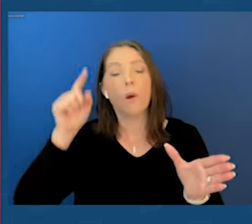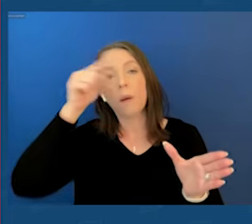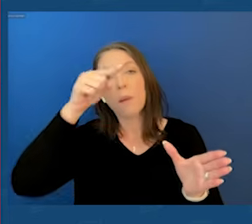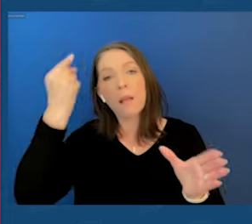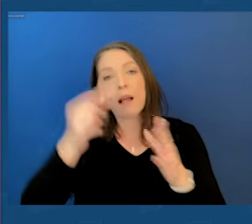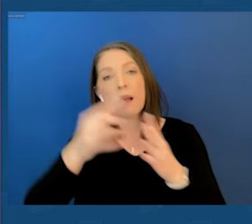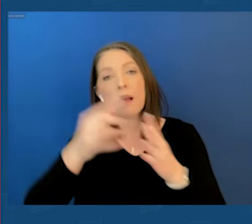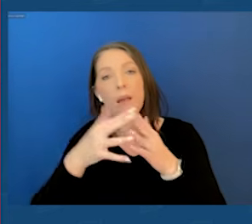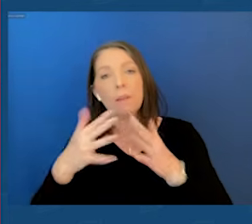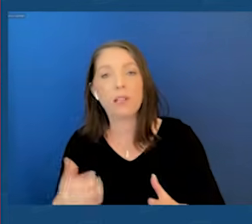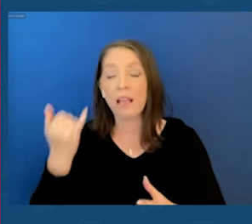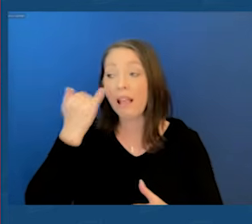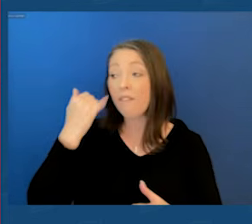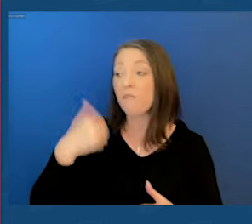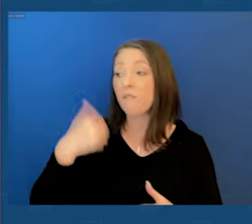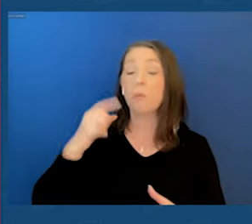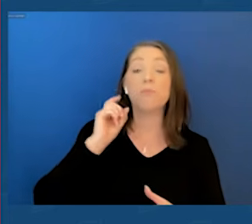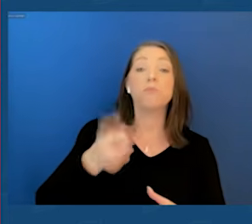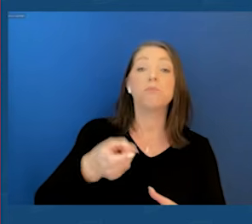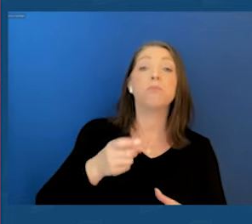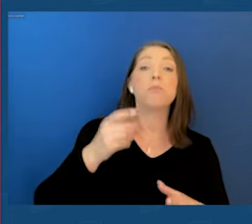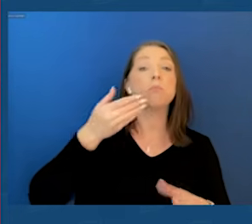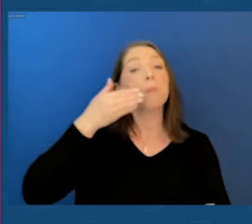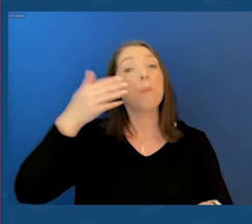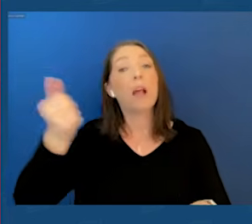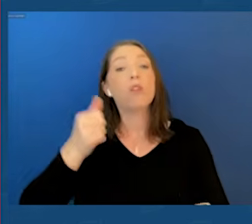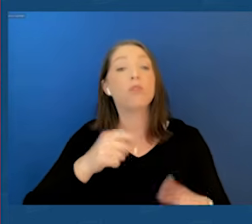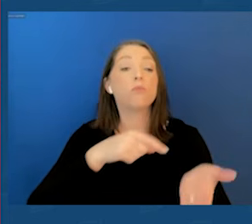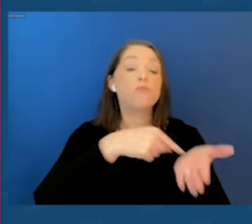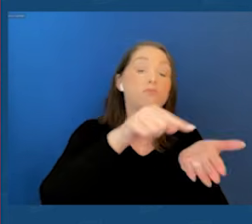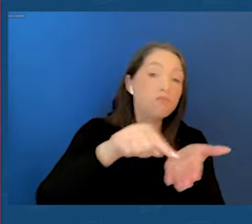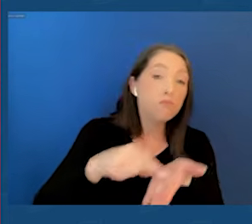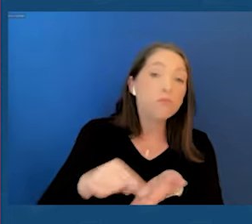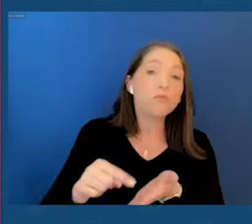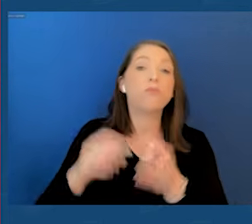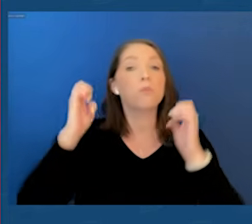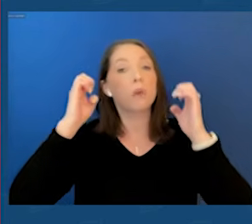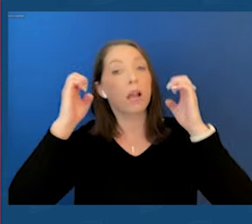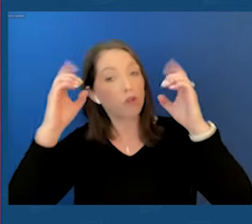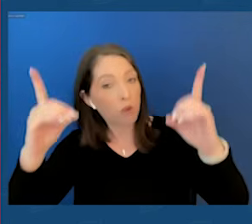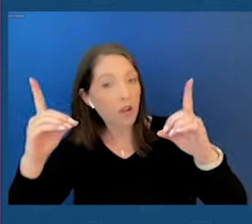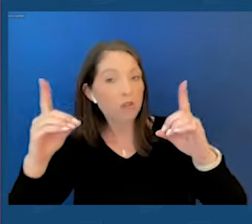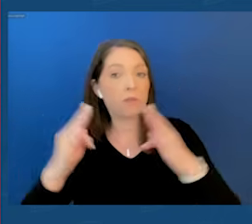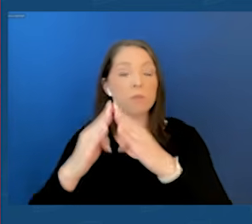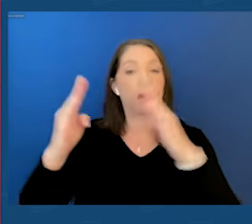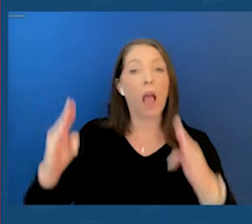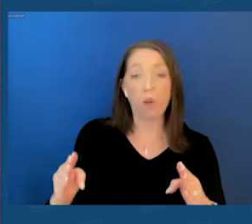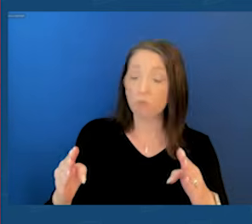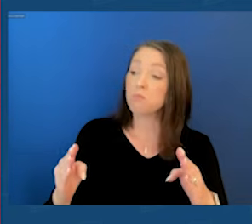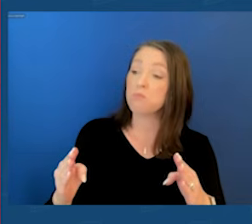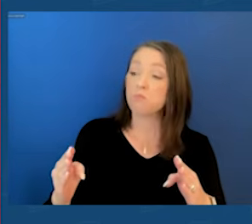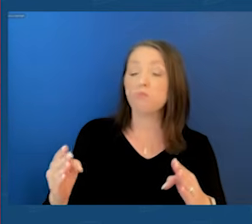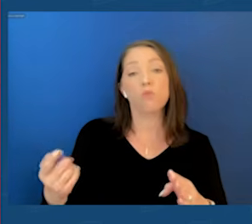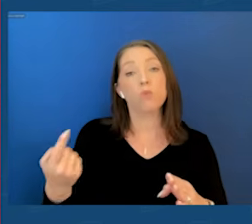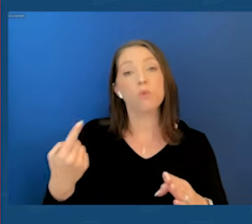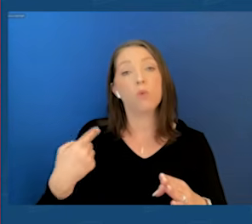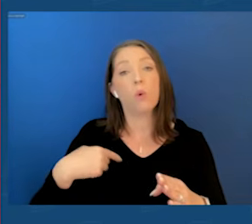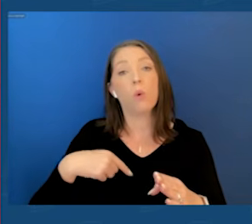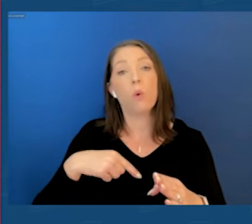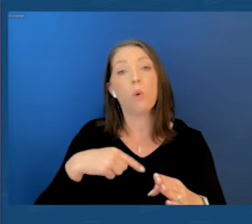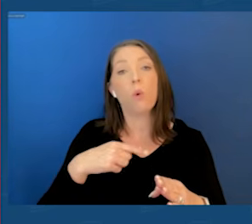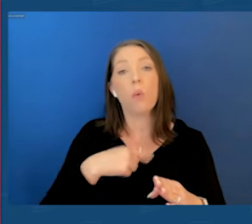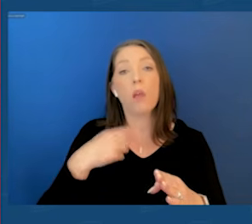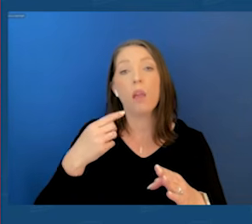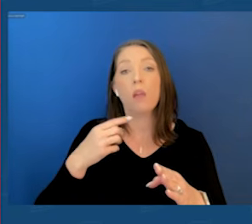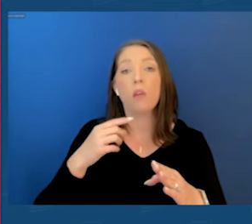wages, better education, stable housing, and made an investment into our communities, we would have closed the racial wealth